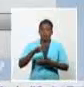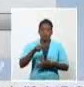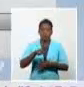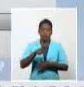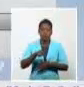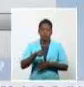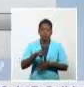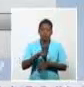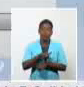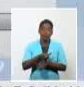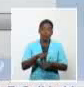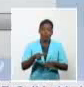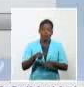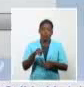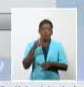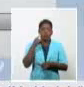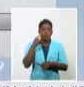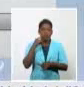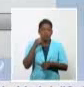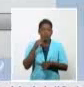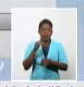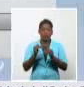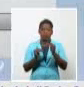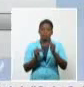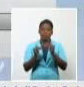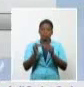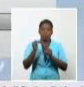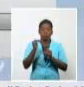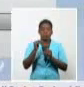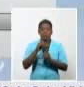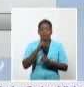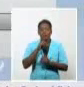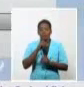41,006 in a single day. That is